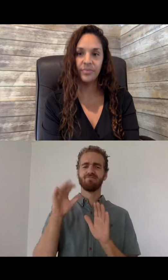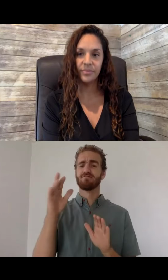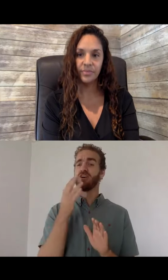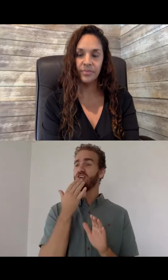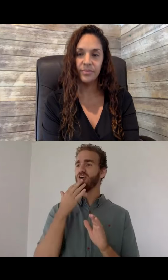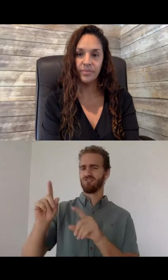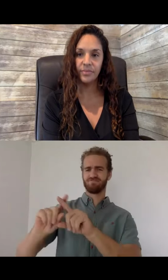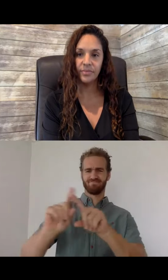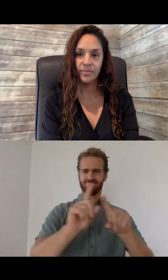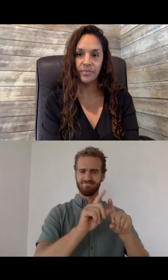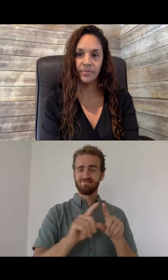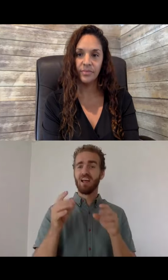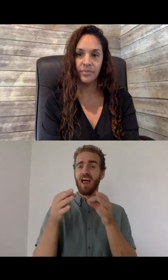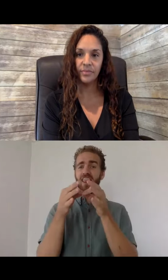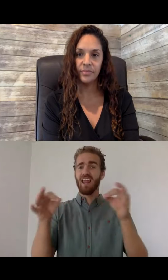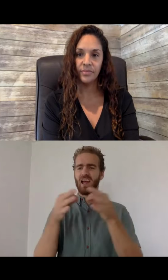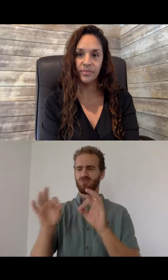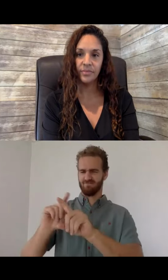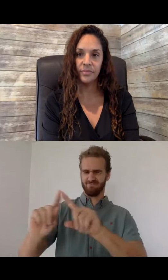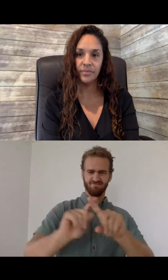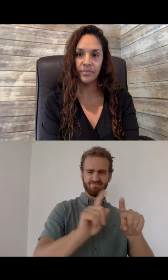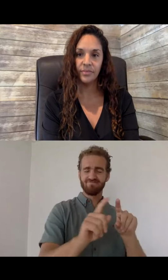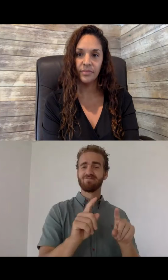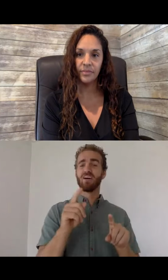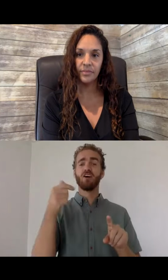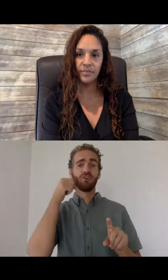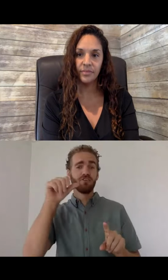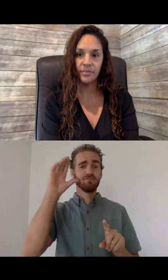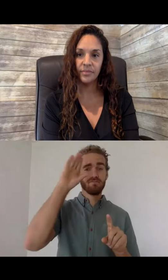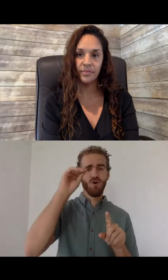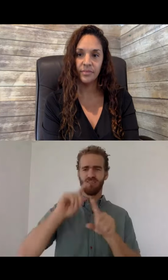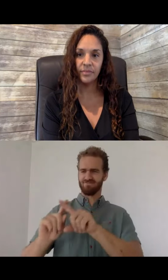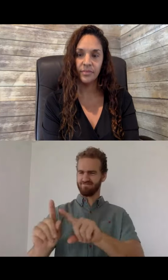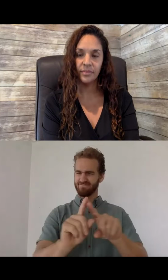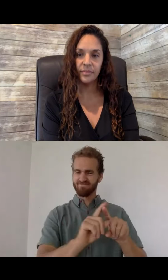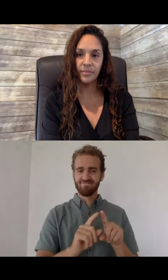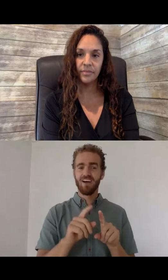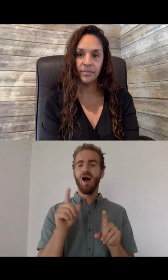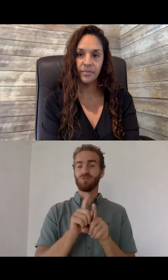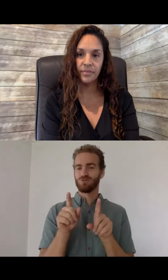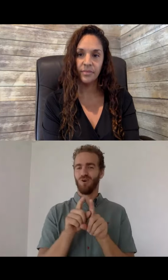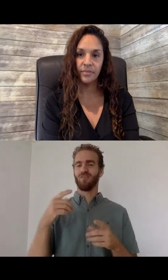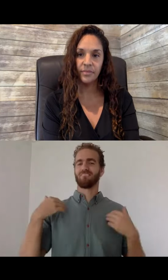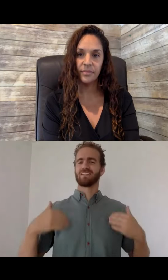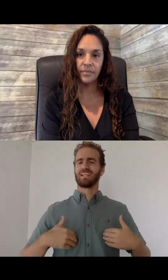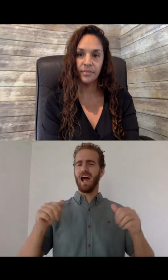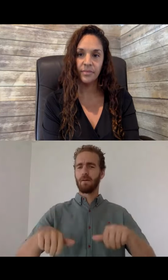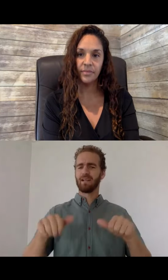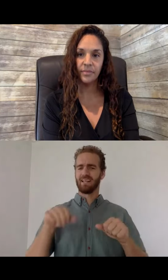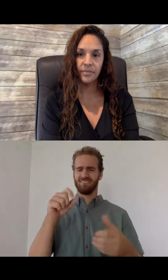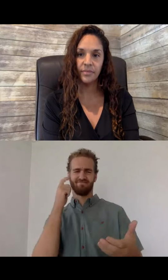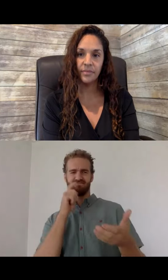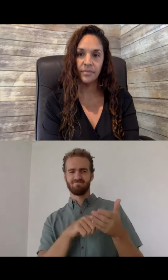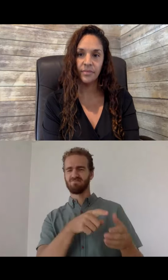years of age, already have their identity, and they recognize different languages and different races. They recognize gender as